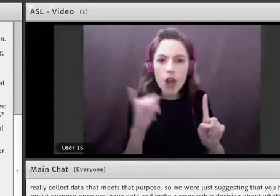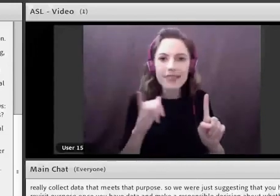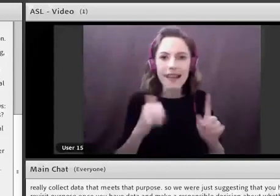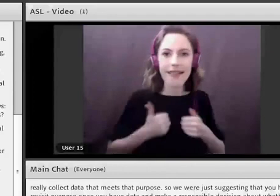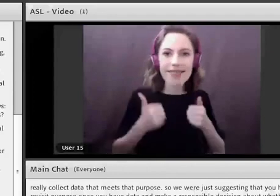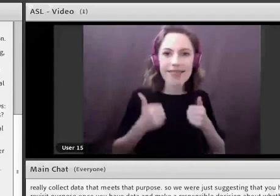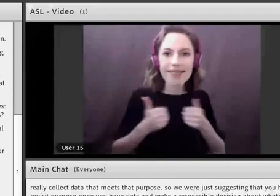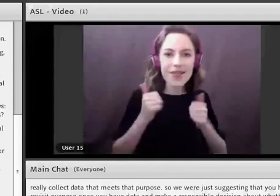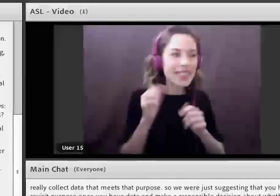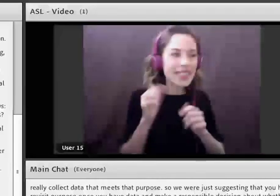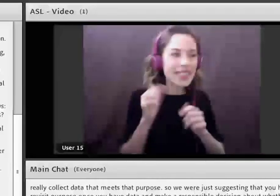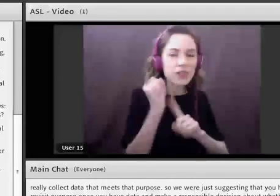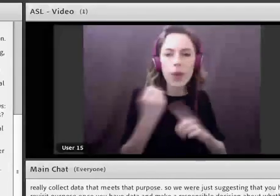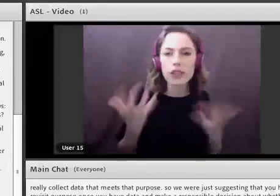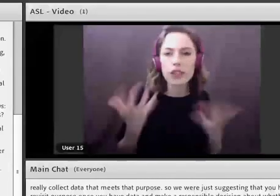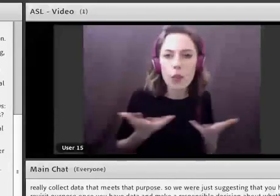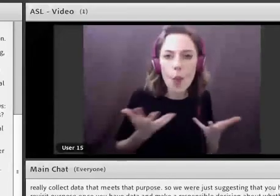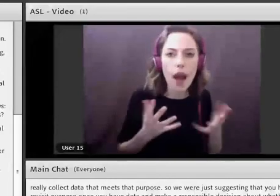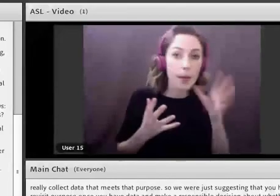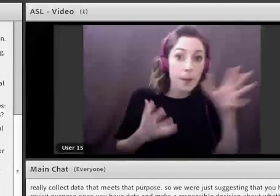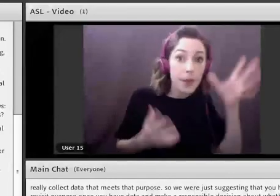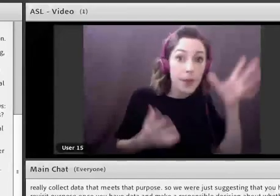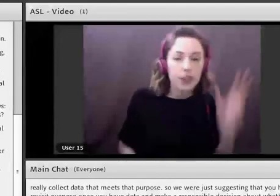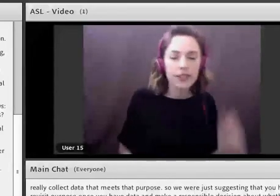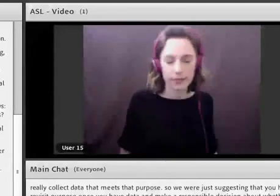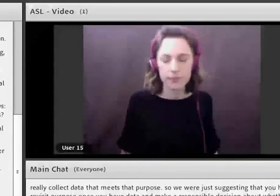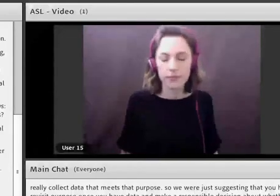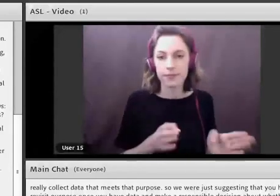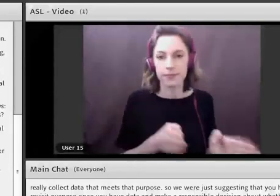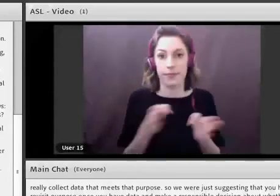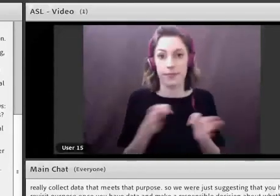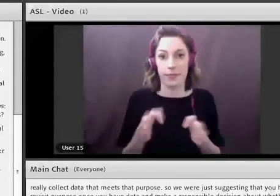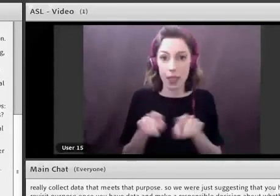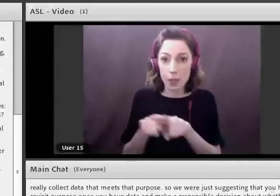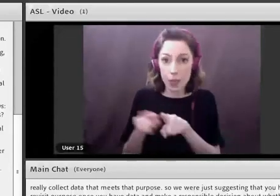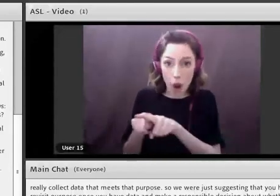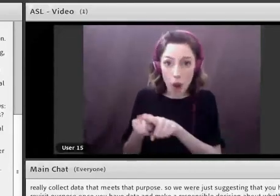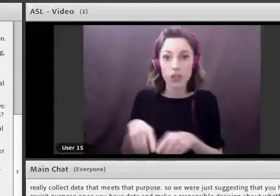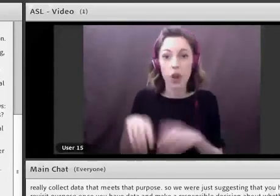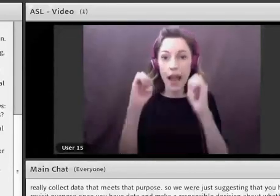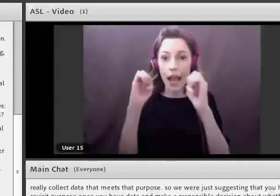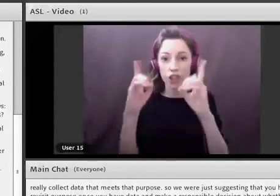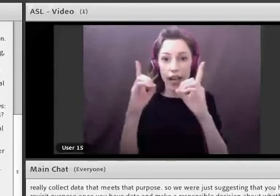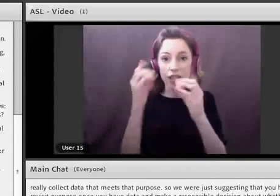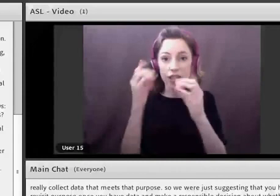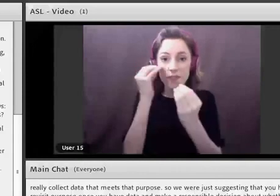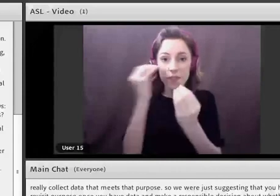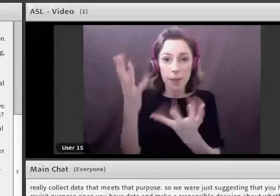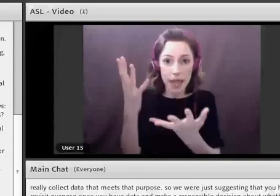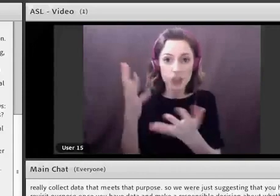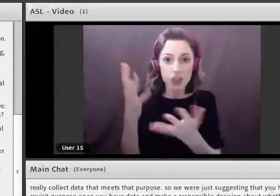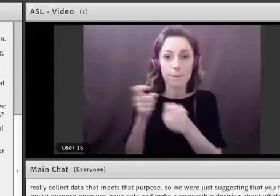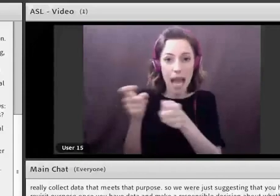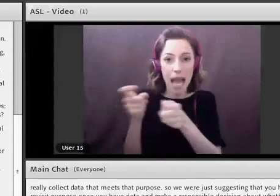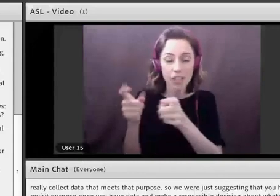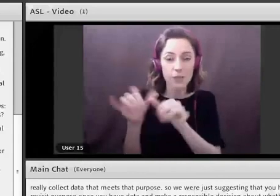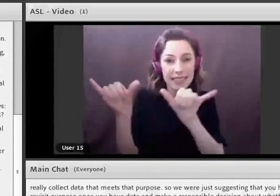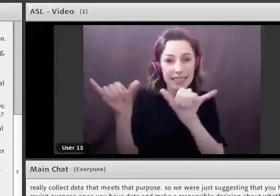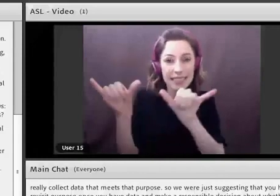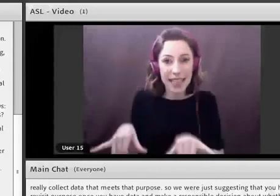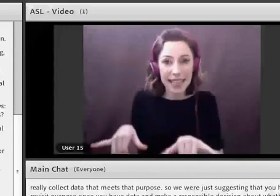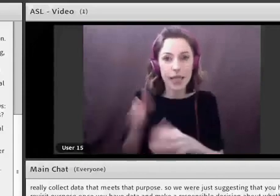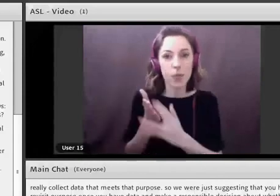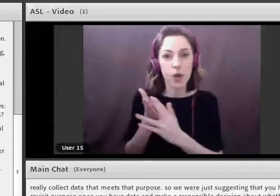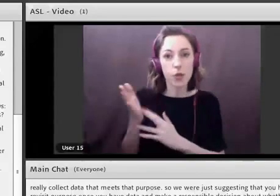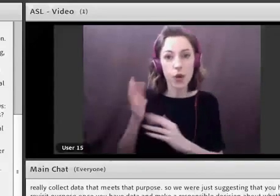there's data collected, let's say, in an education management information system, that's administrative data, about what's going on in the